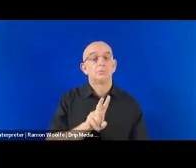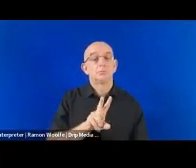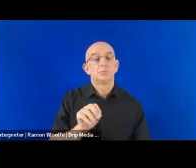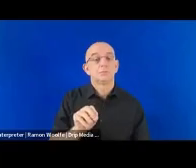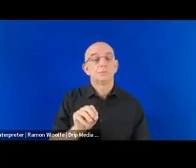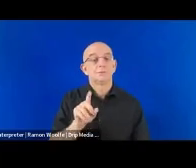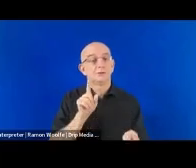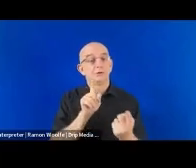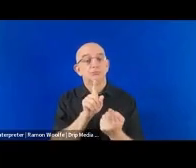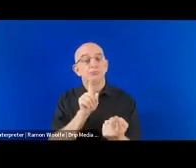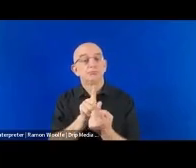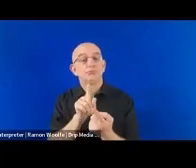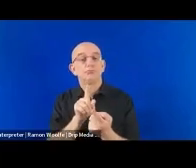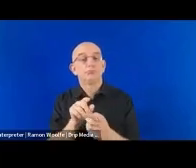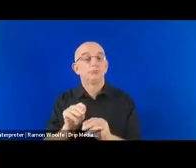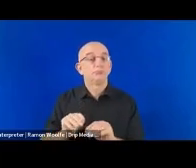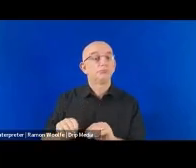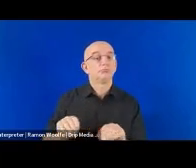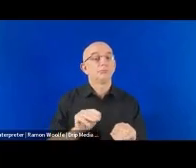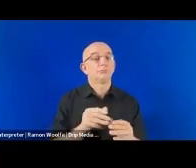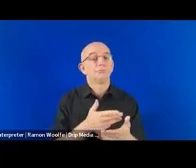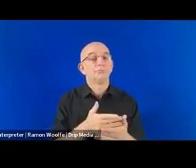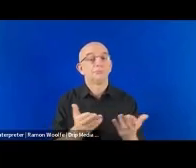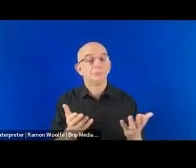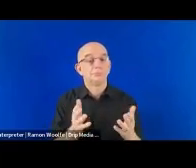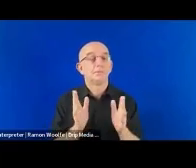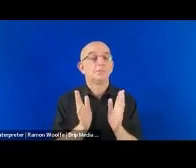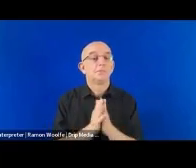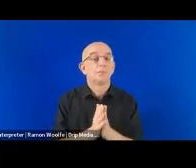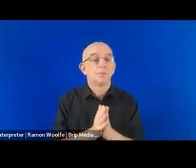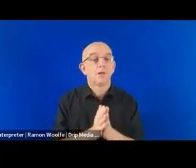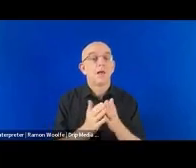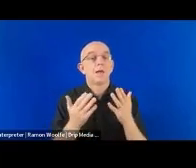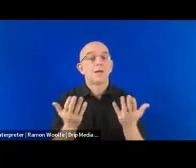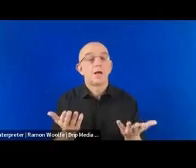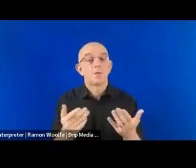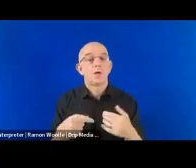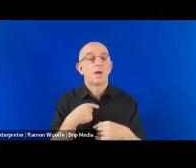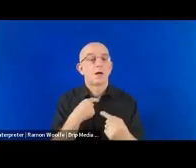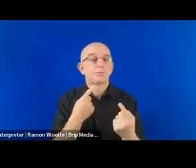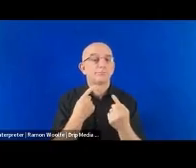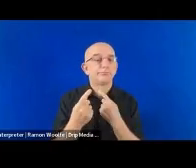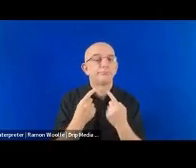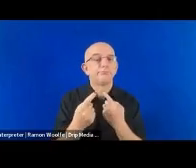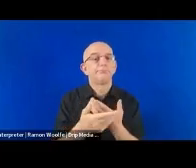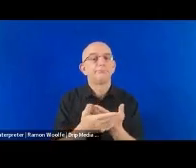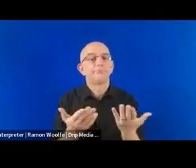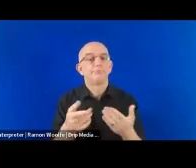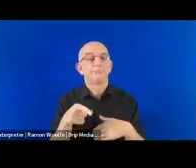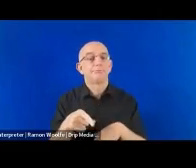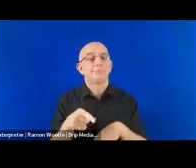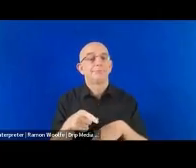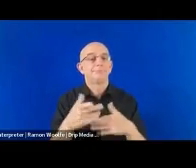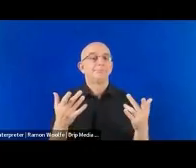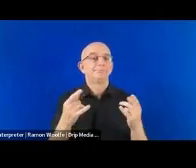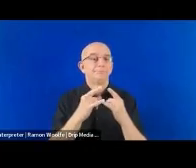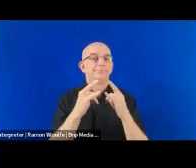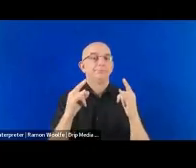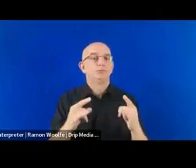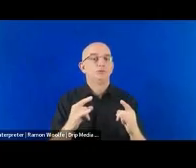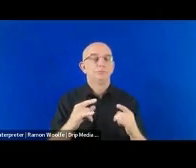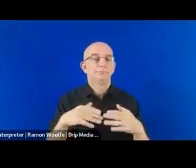also begun to now, move towards countries and governments adopting the tools. And